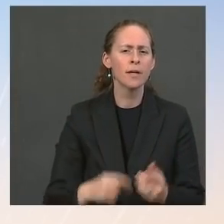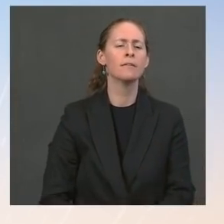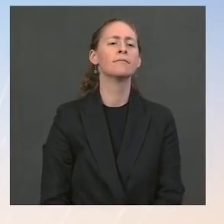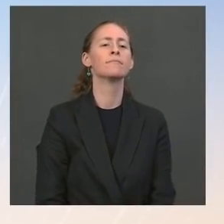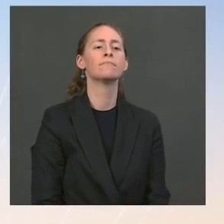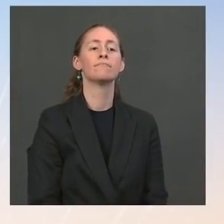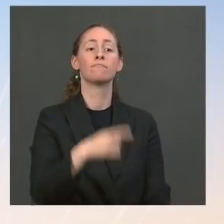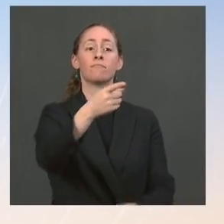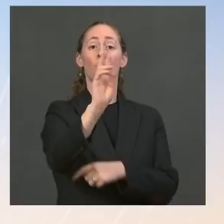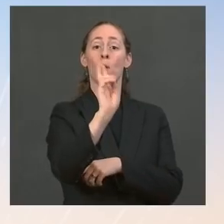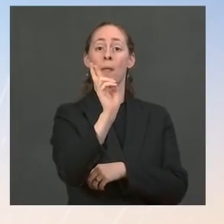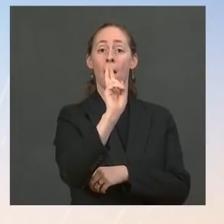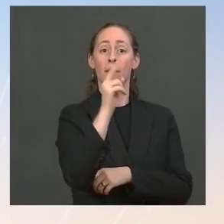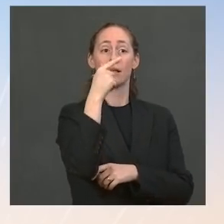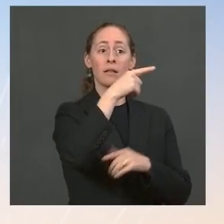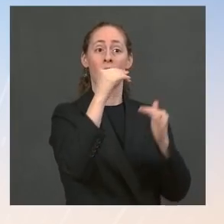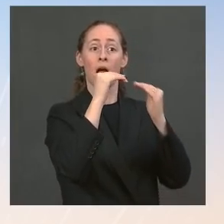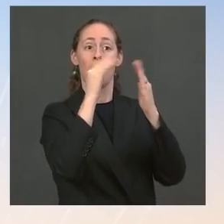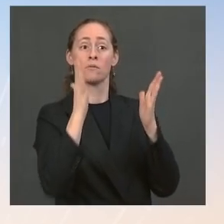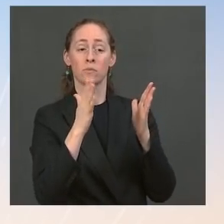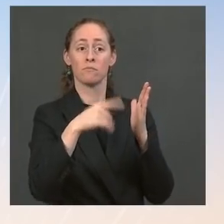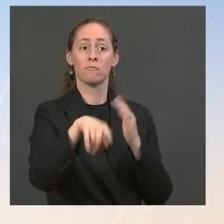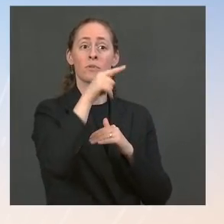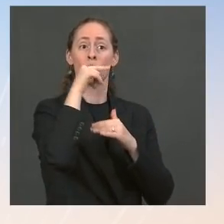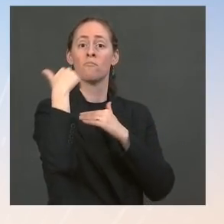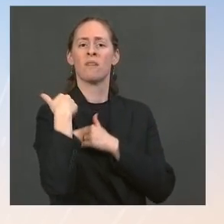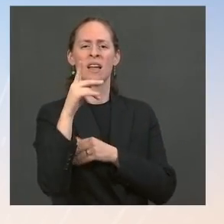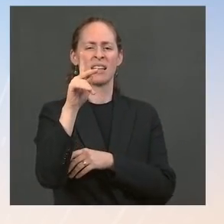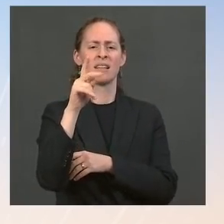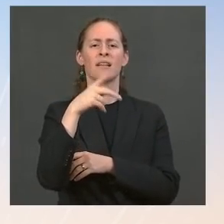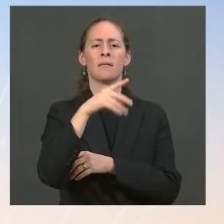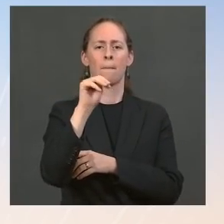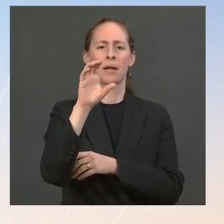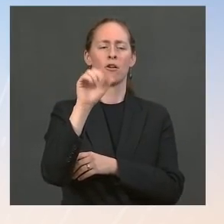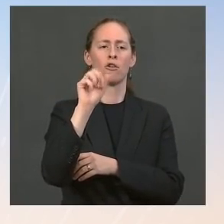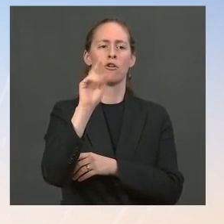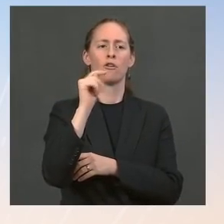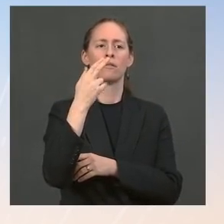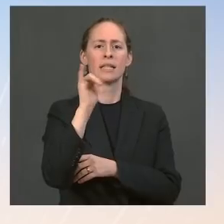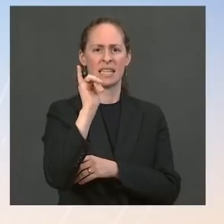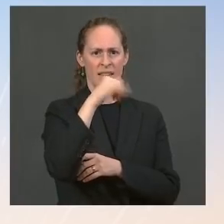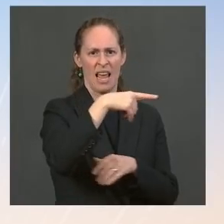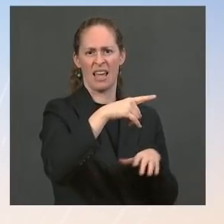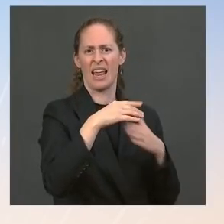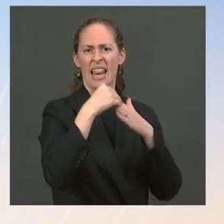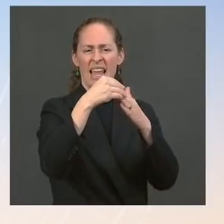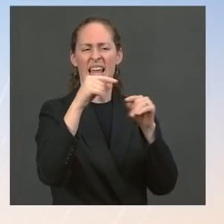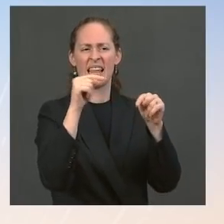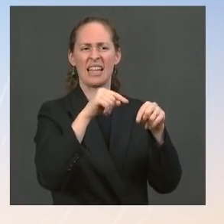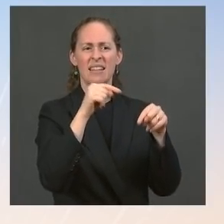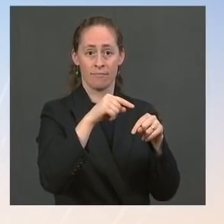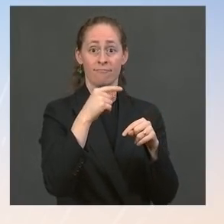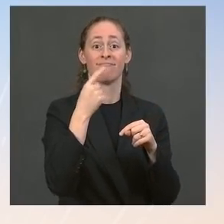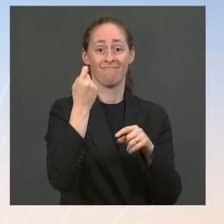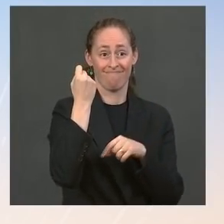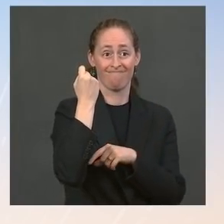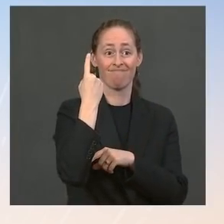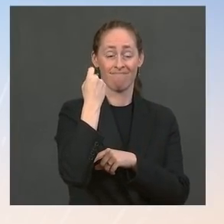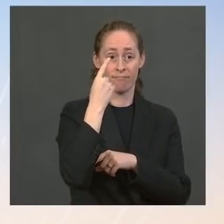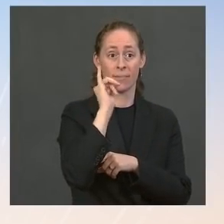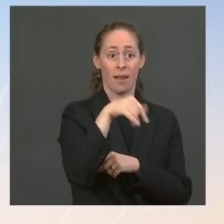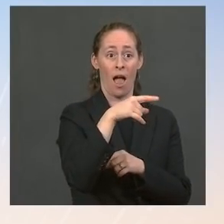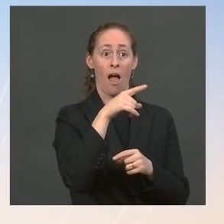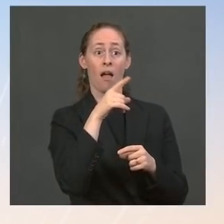are opting to vote against rebuilding roads and railways and bridges, despite the fact that the package was sent over with the support of